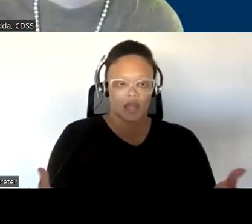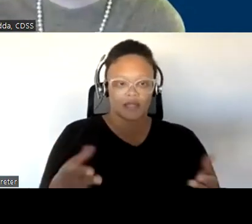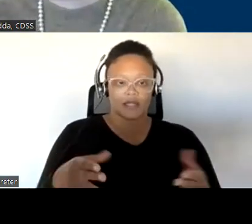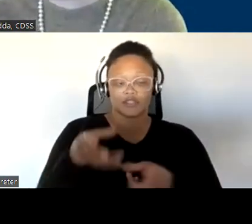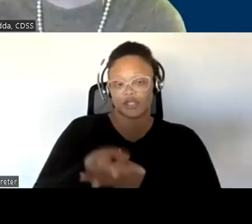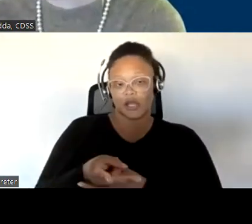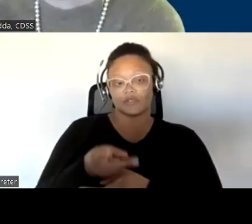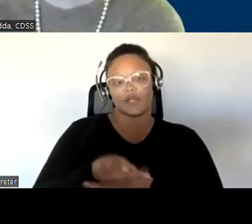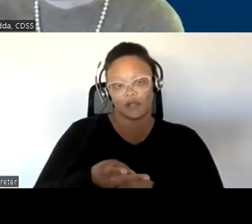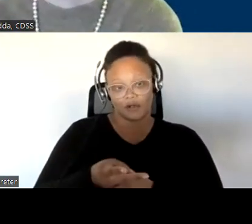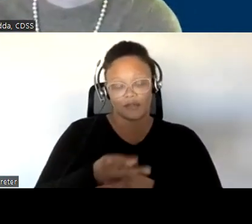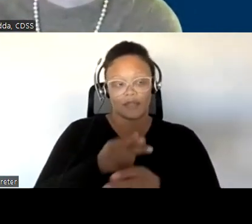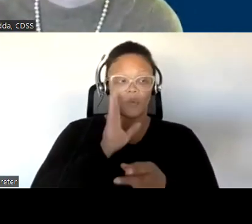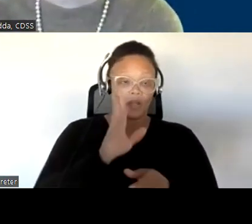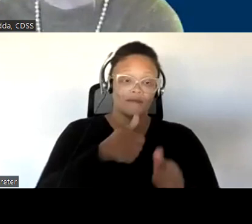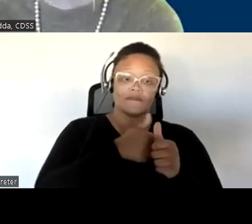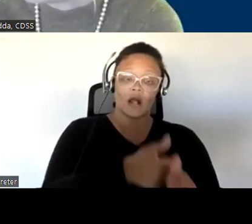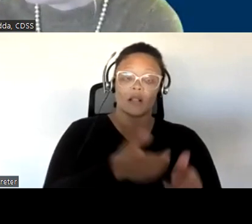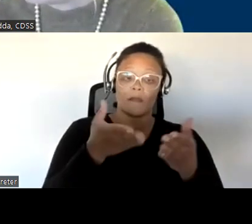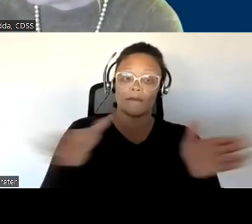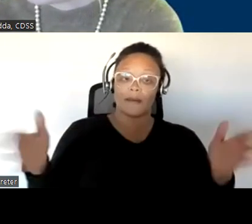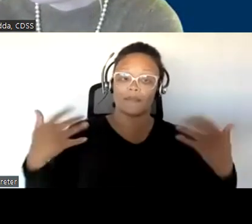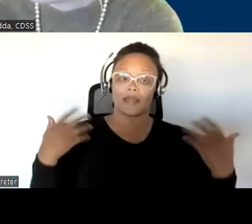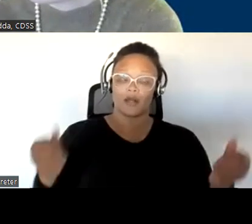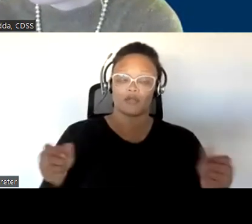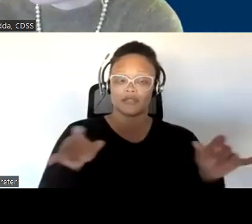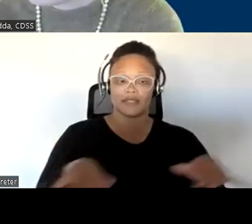childcare that adheres to public health standards during the pandemic.